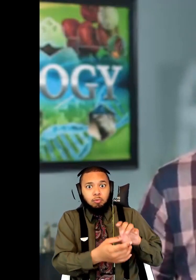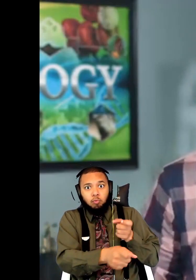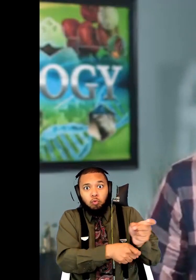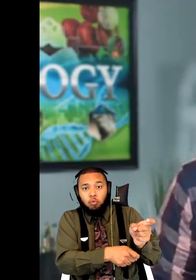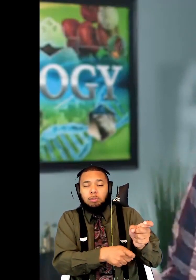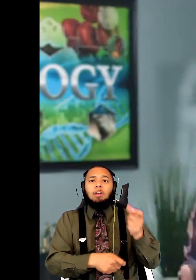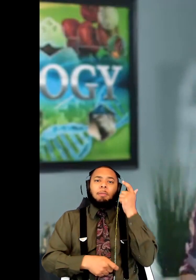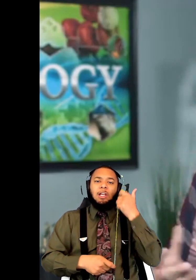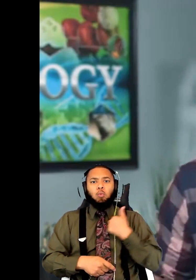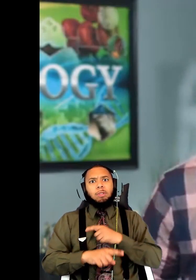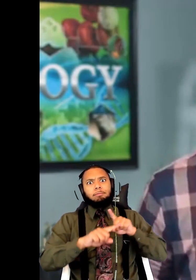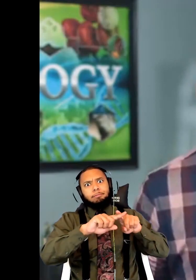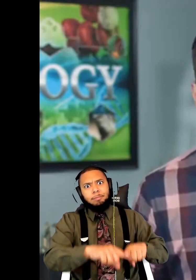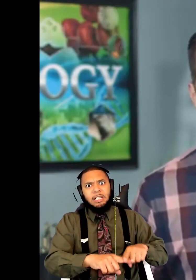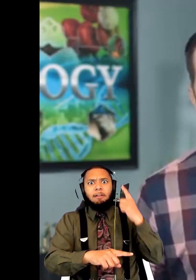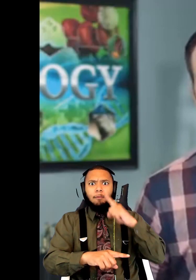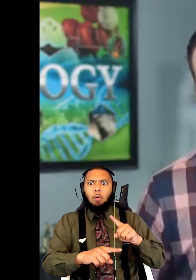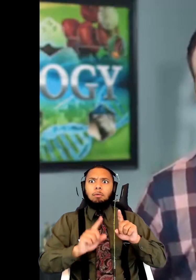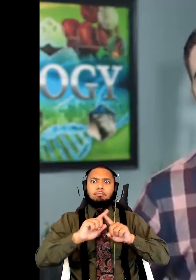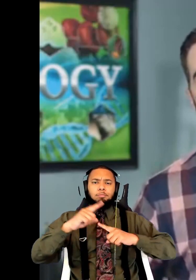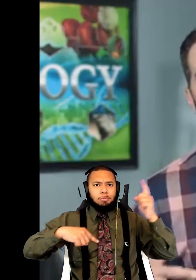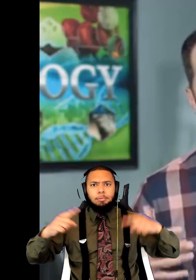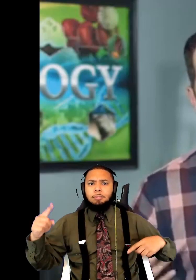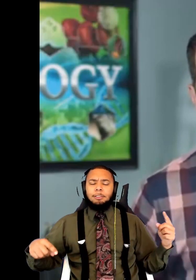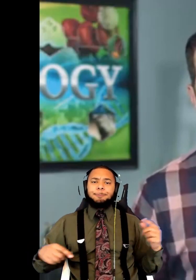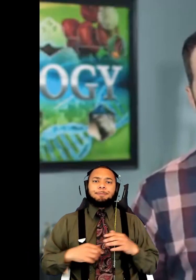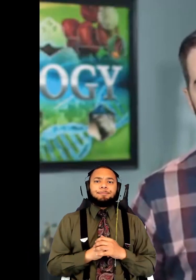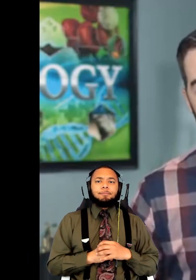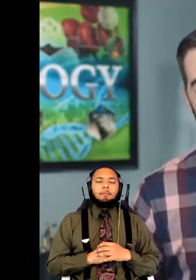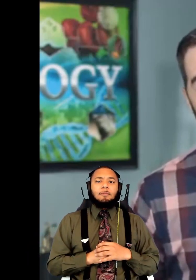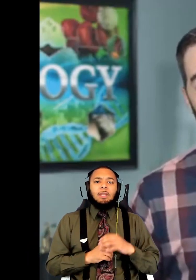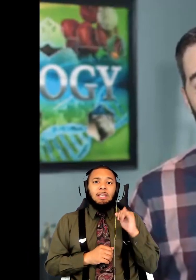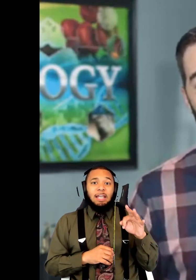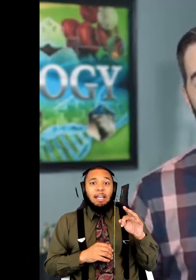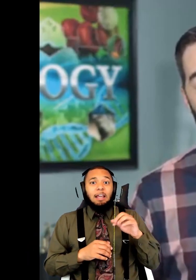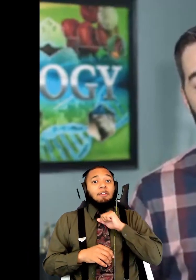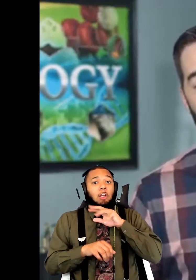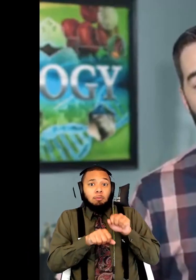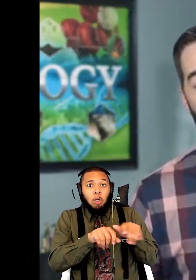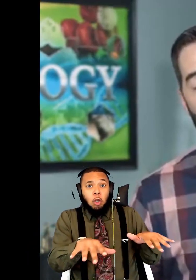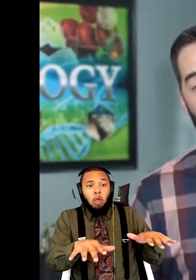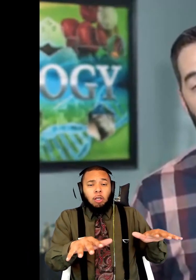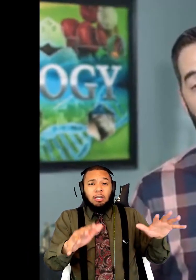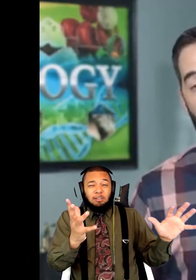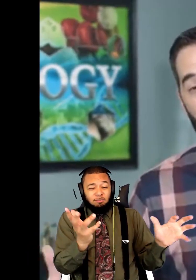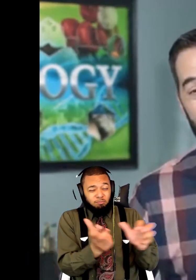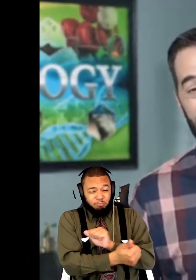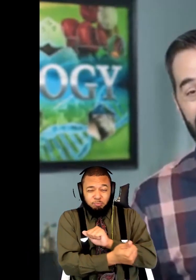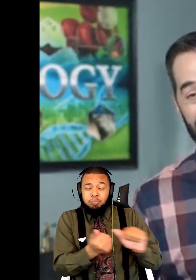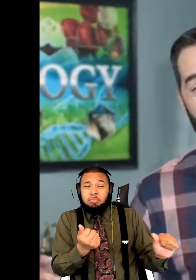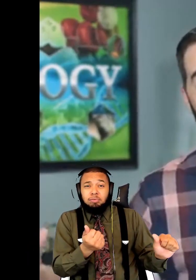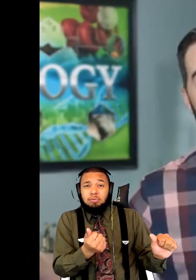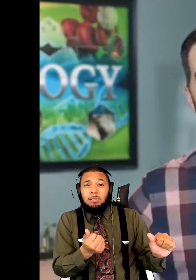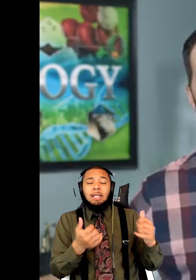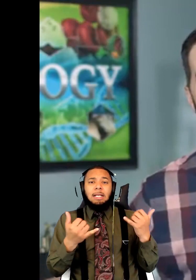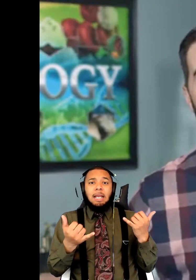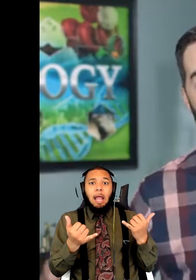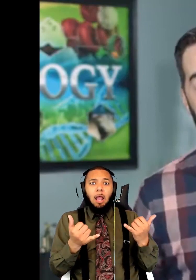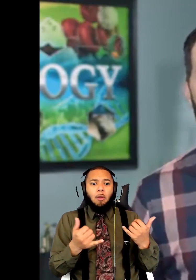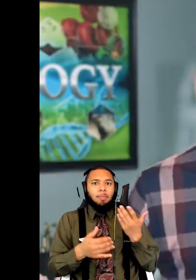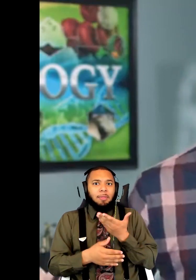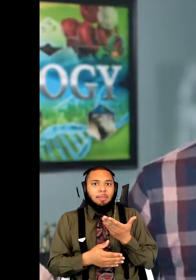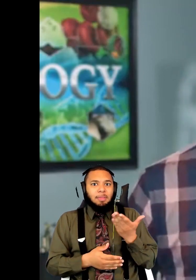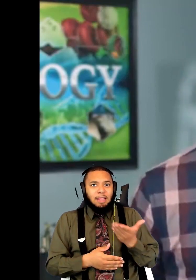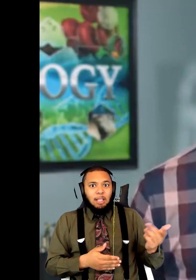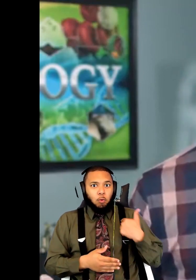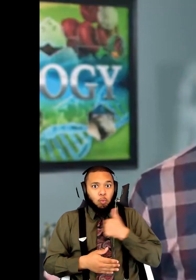we rely on the ecosystem for a lot of different things. So if all of this pollution damages the ecosystem to the point where we can't get the things out